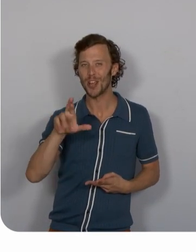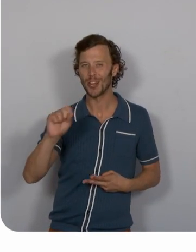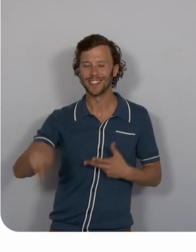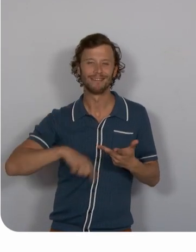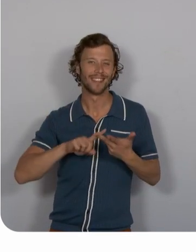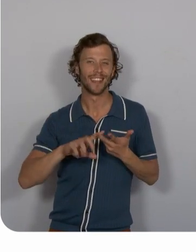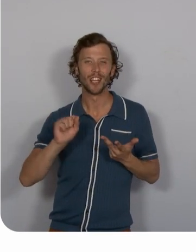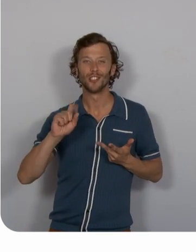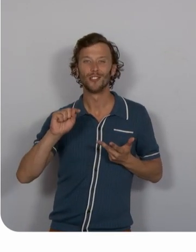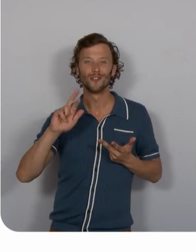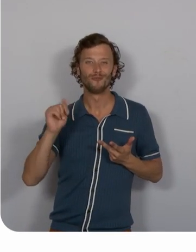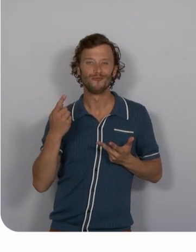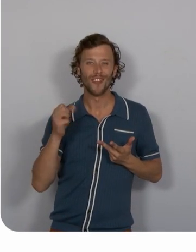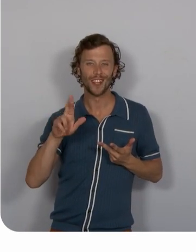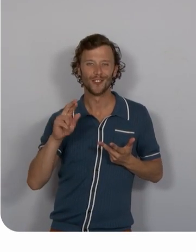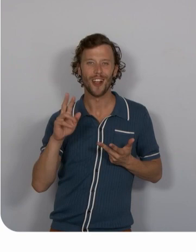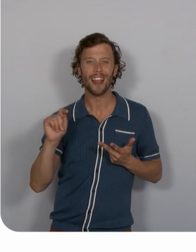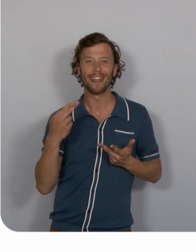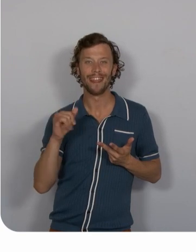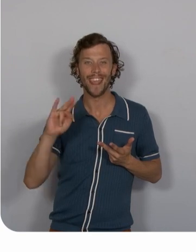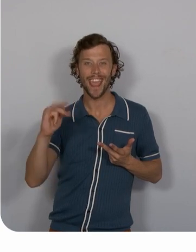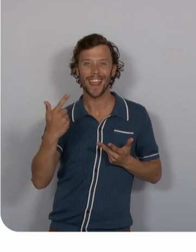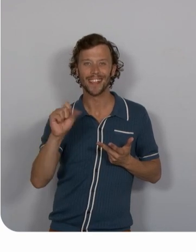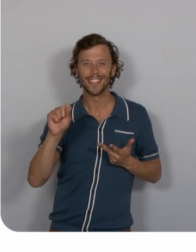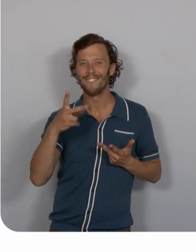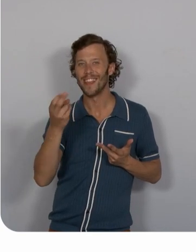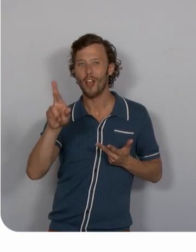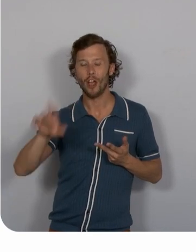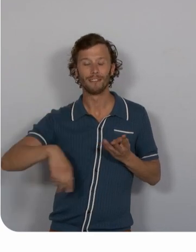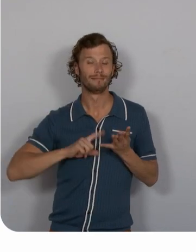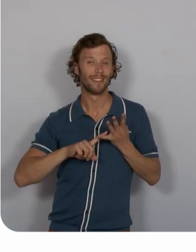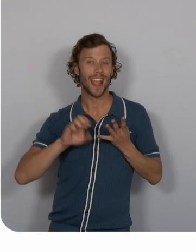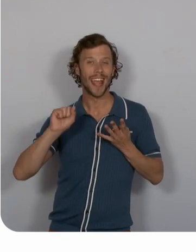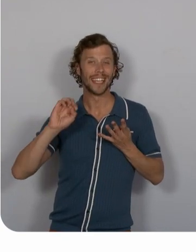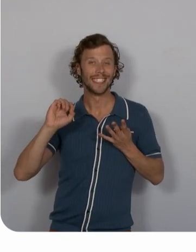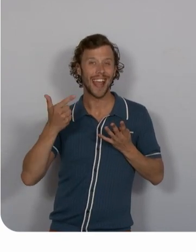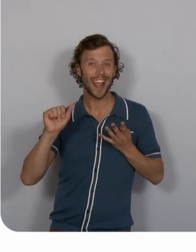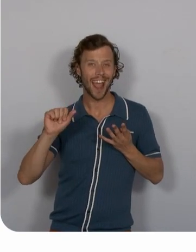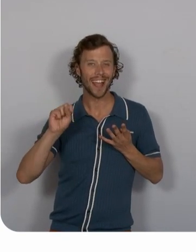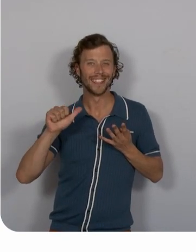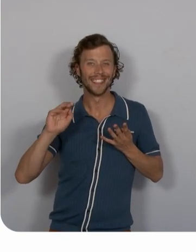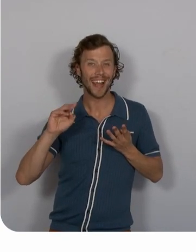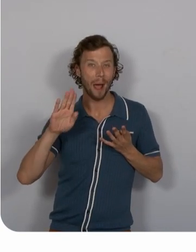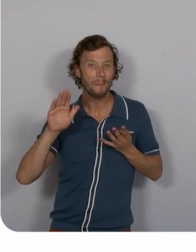Stranger Things VR, and Sega's Samba de Amigo.